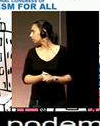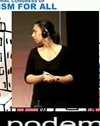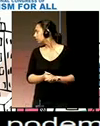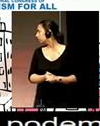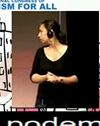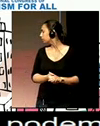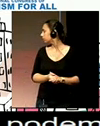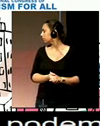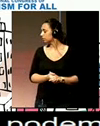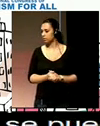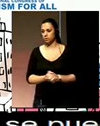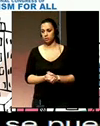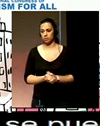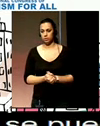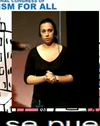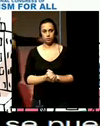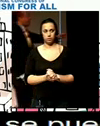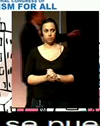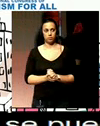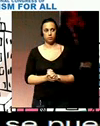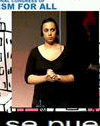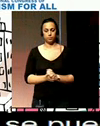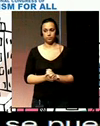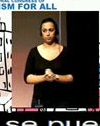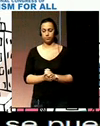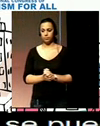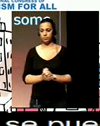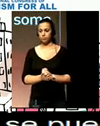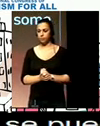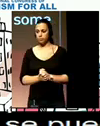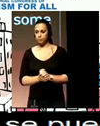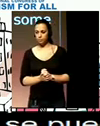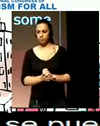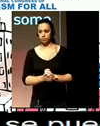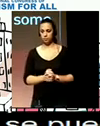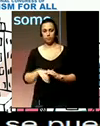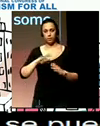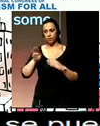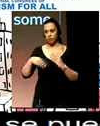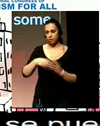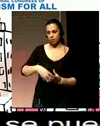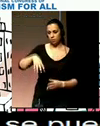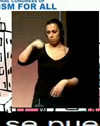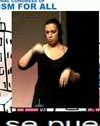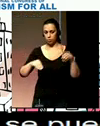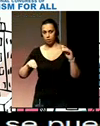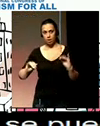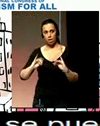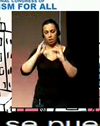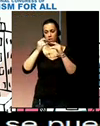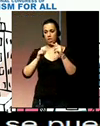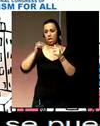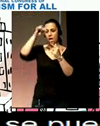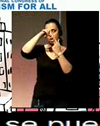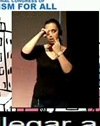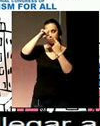wheelchair users to the summit of the highest mountain in the national park. But he wanted to do it using a quad bike. And that